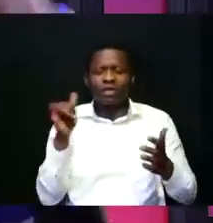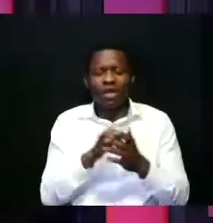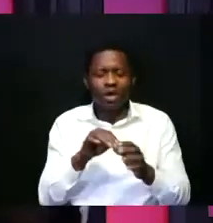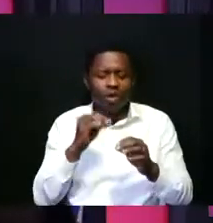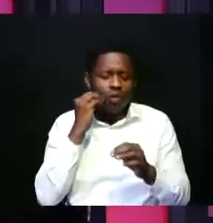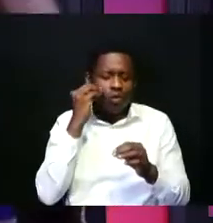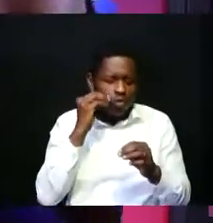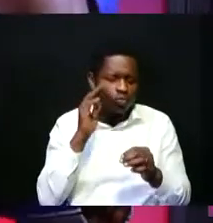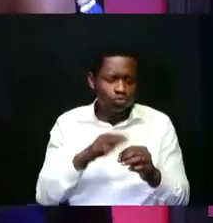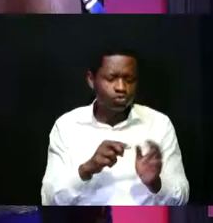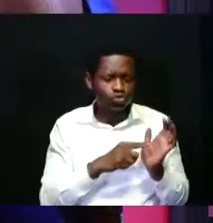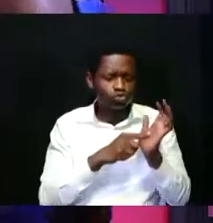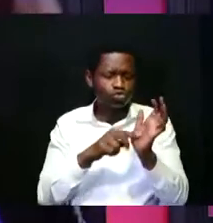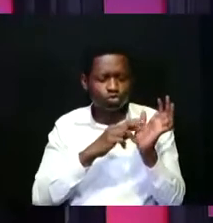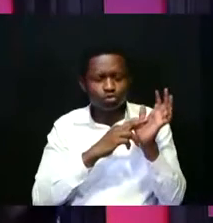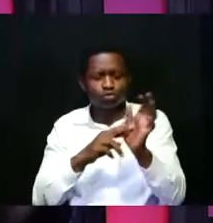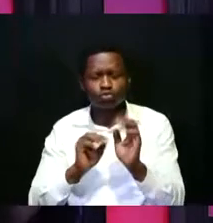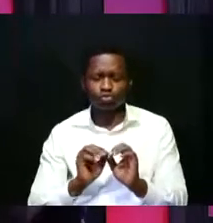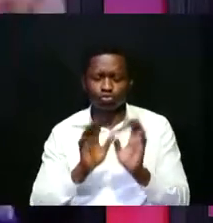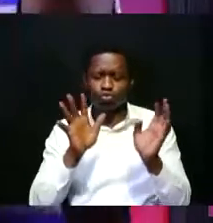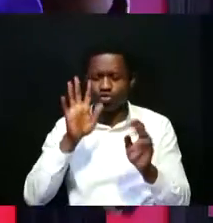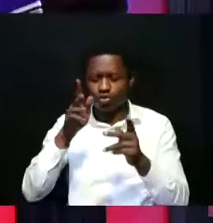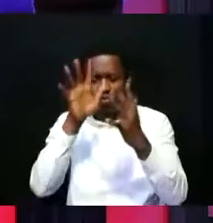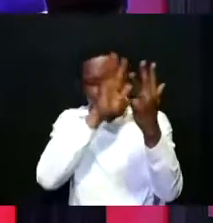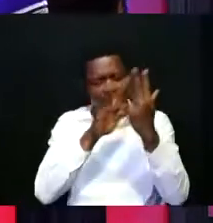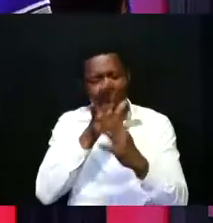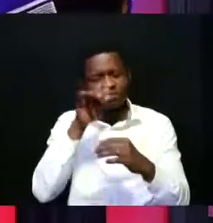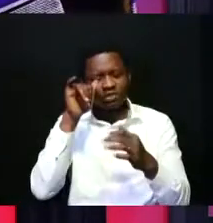very presence, in the name of Jesus,